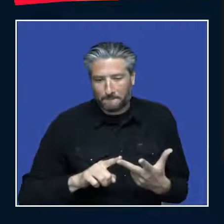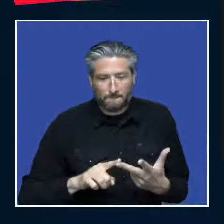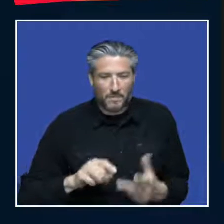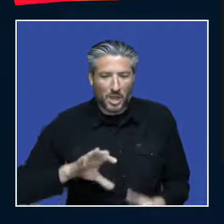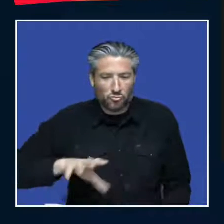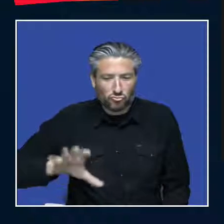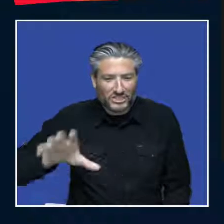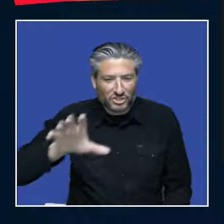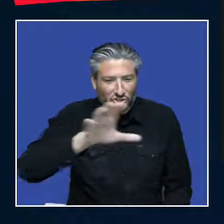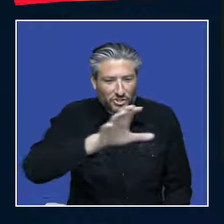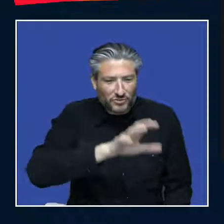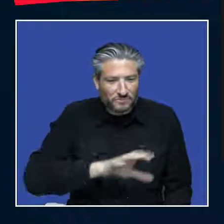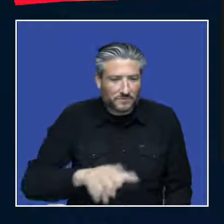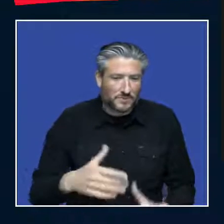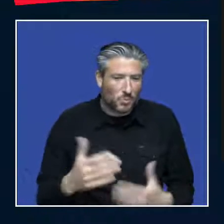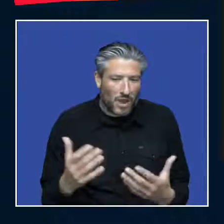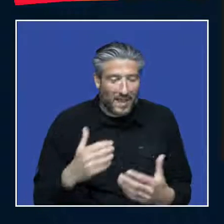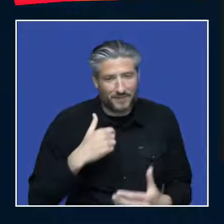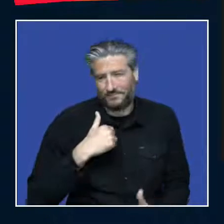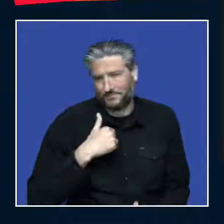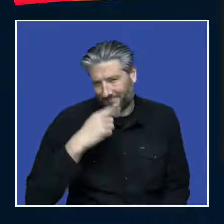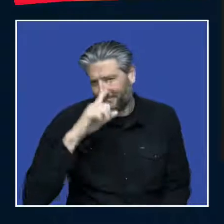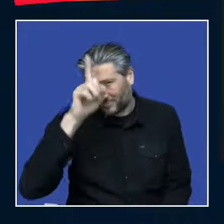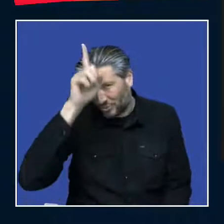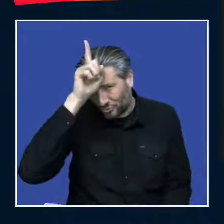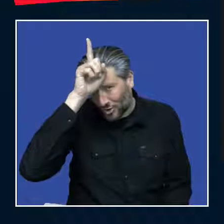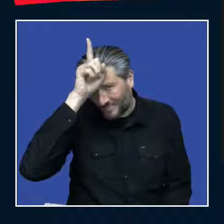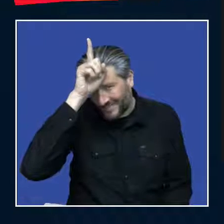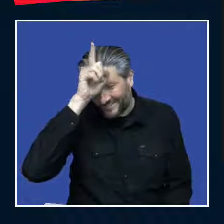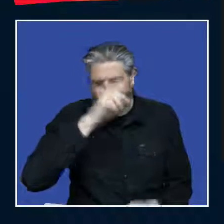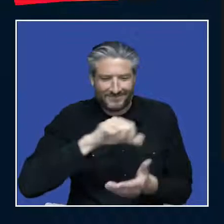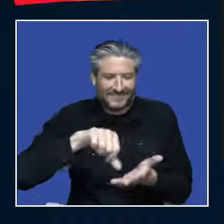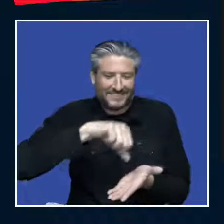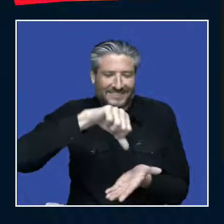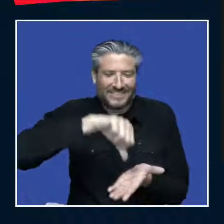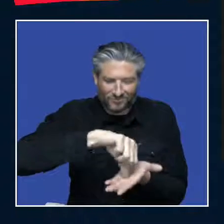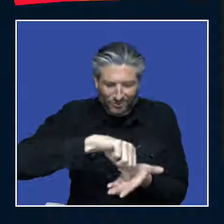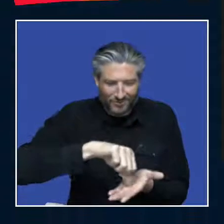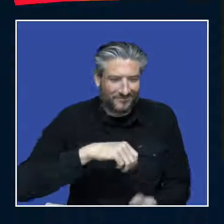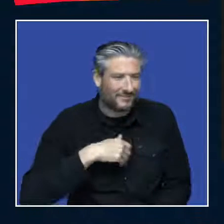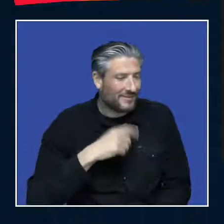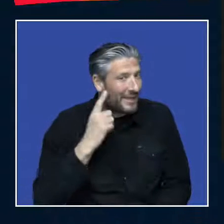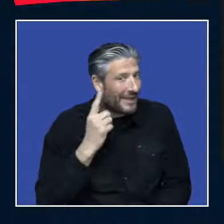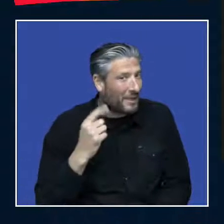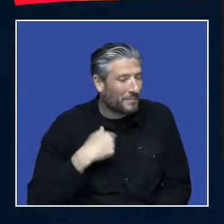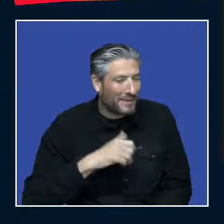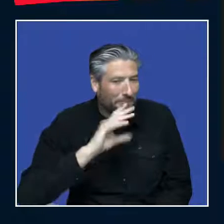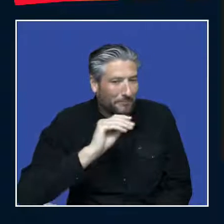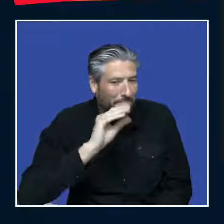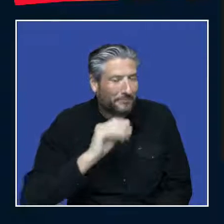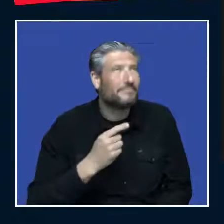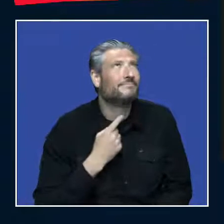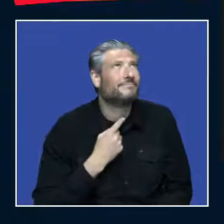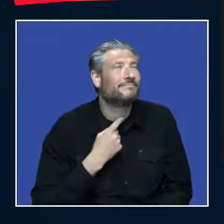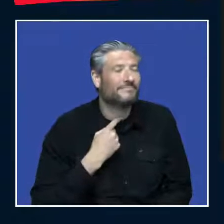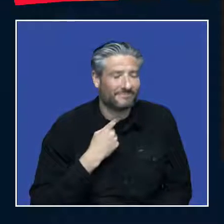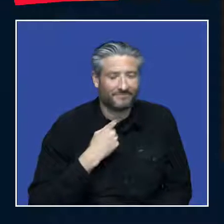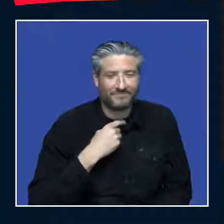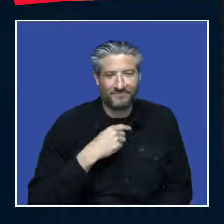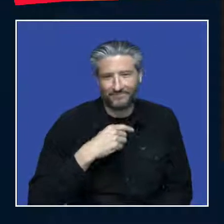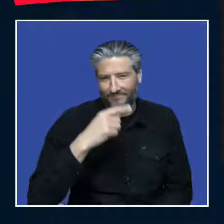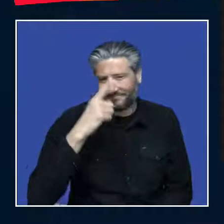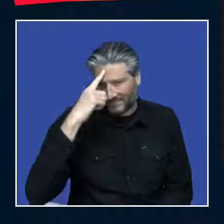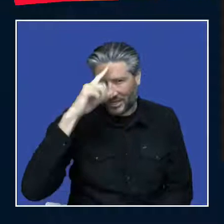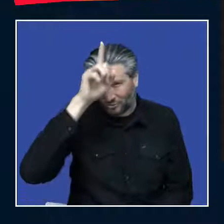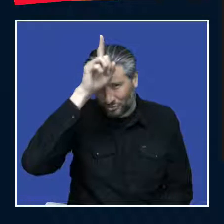West Central, as you can hear from my accent, I'm German, or I'll just go with West Europe. I can choose a